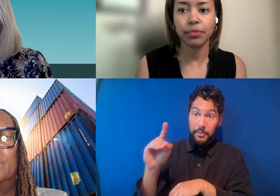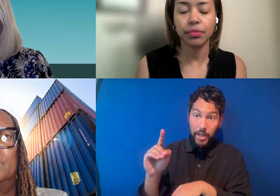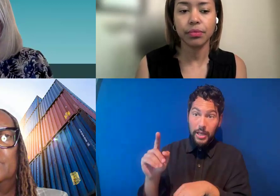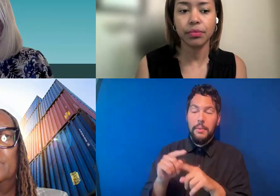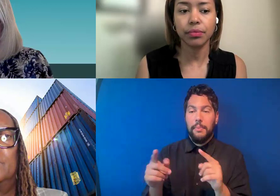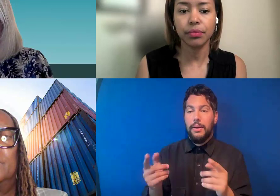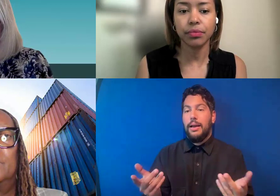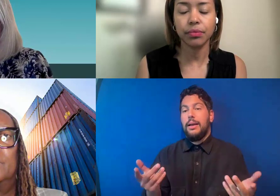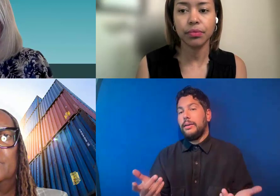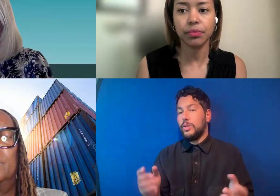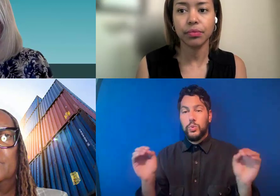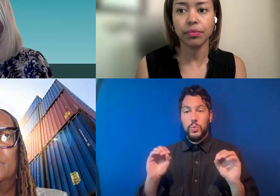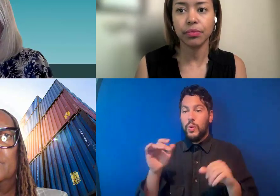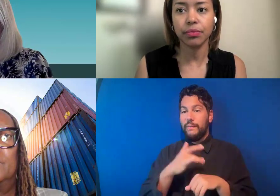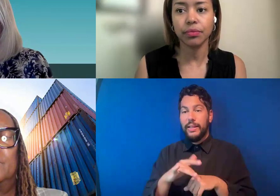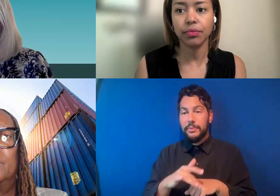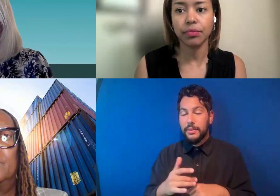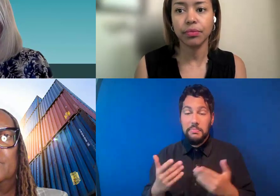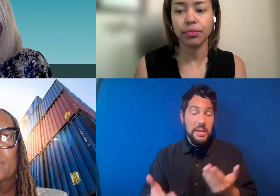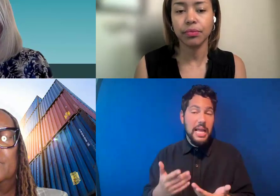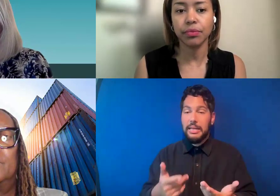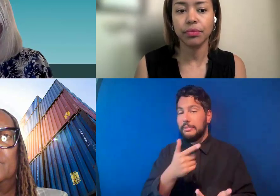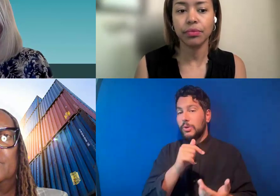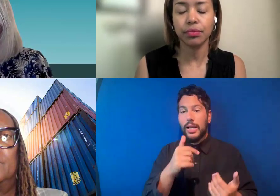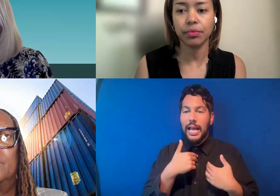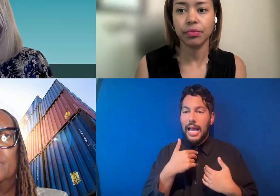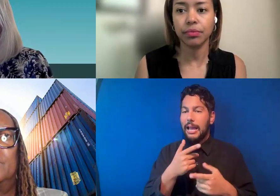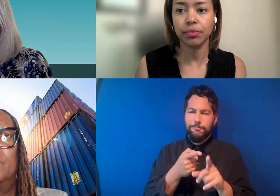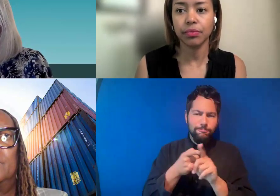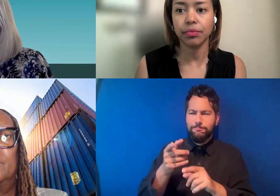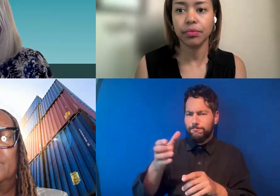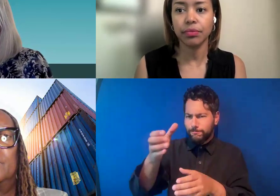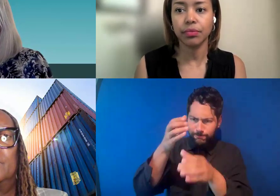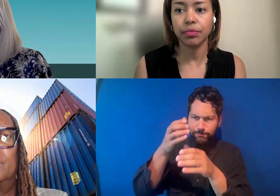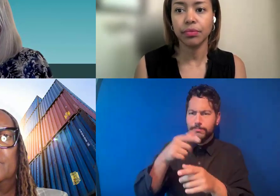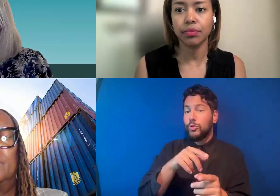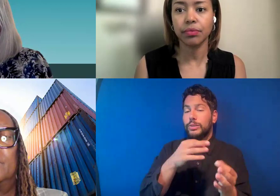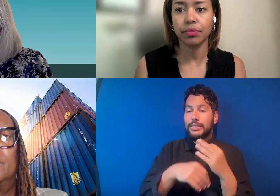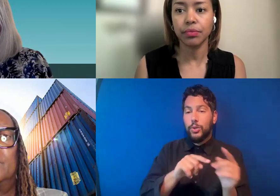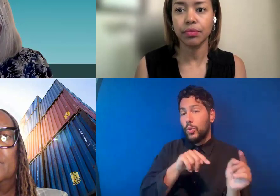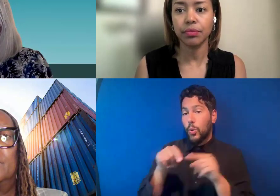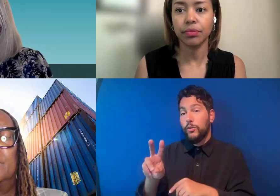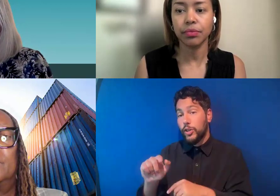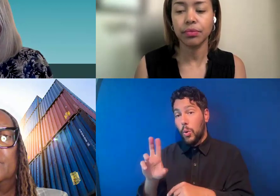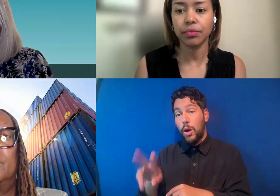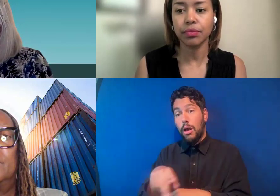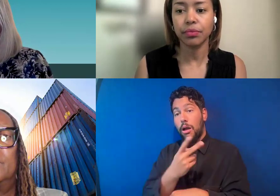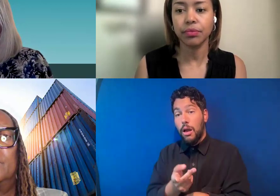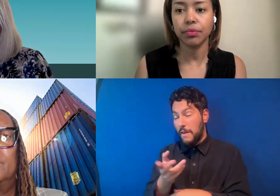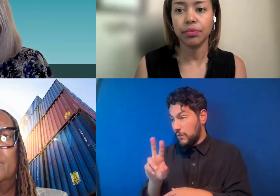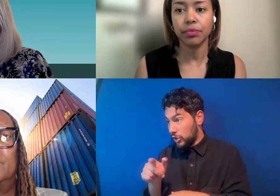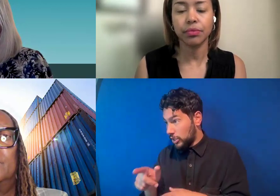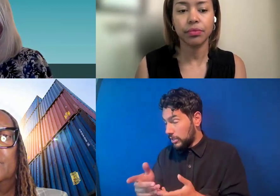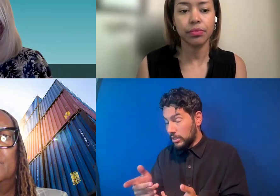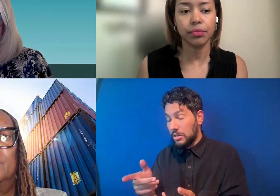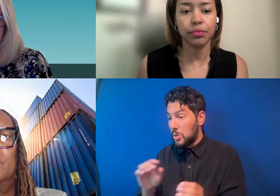there's no availability. Or maybe they just don't have the expertise that you need or whatever. So you go over to Virginia, or vice versa. Maybe you're in Virginia and there's